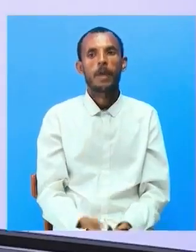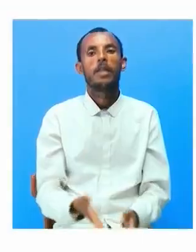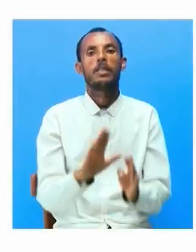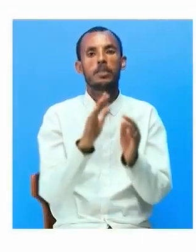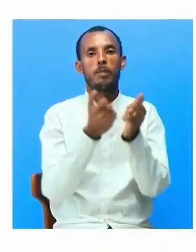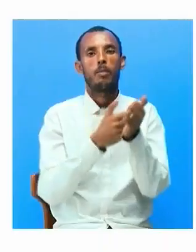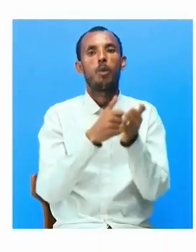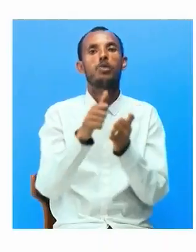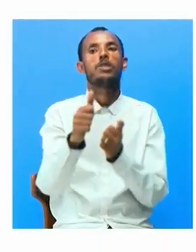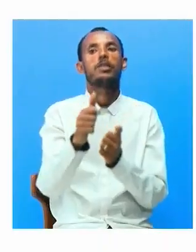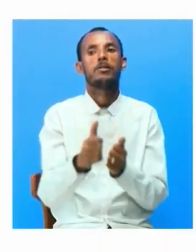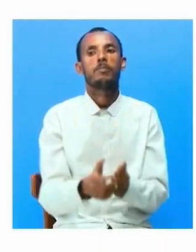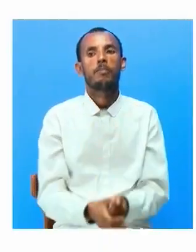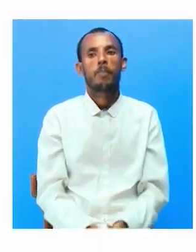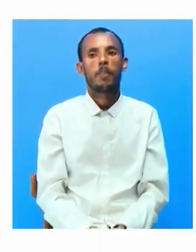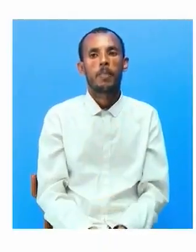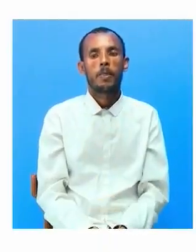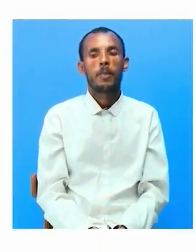Let's proceed.